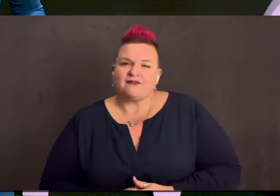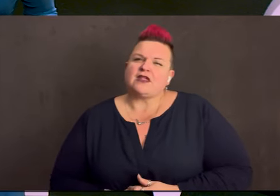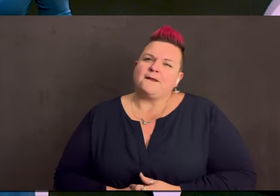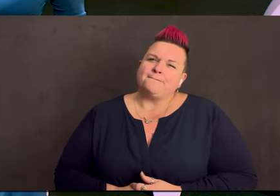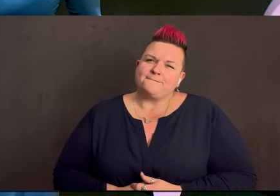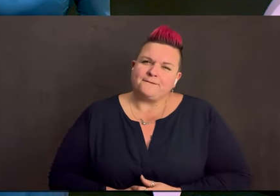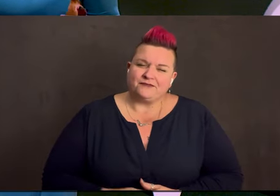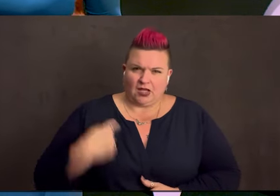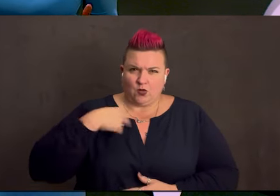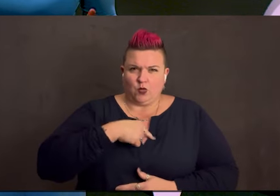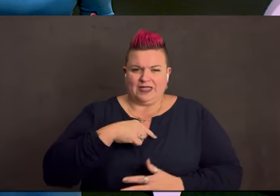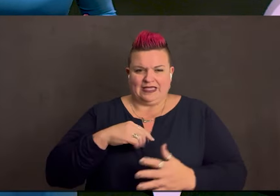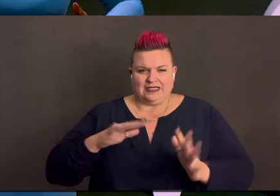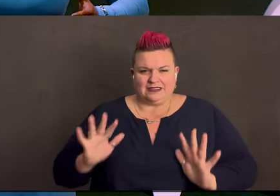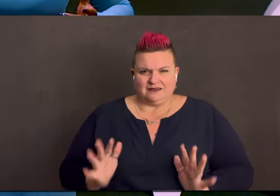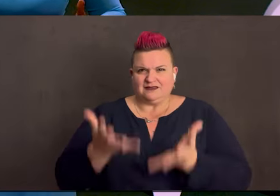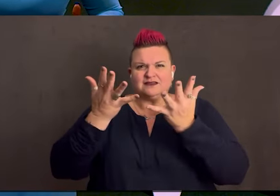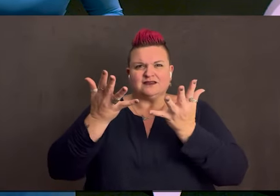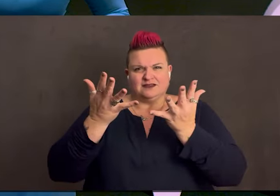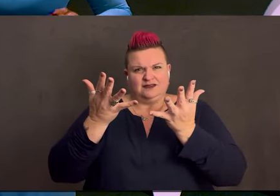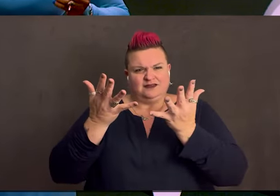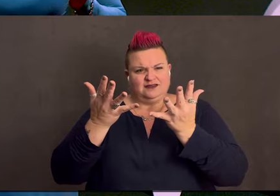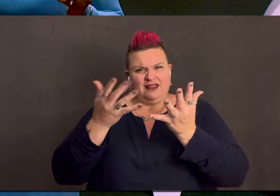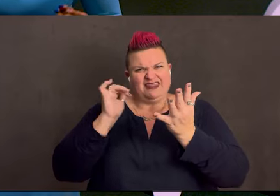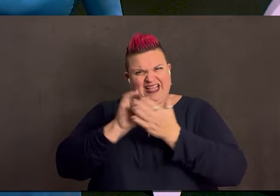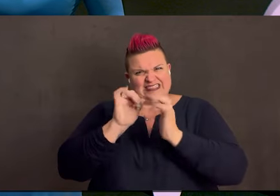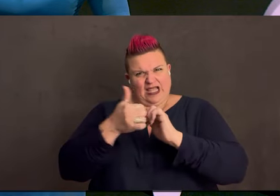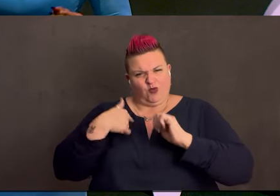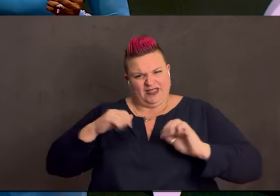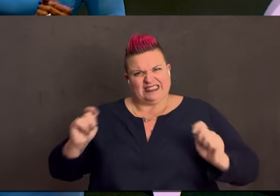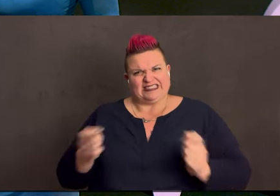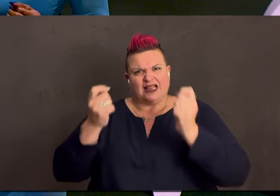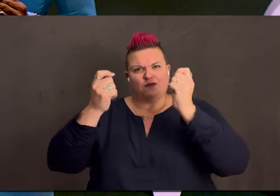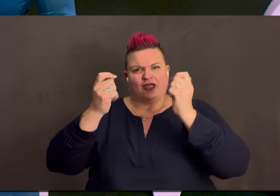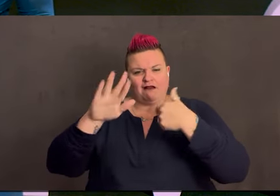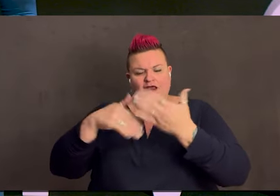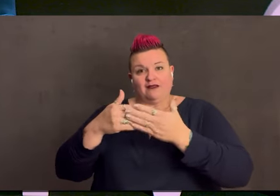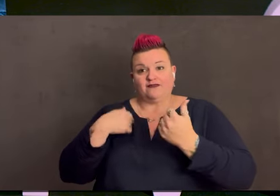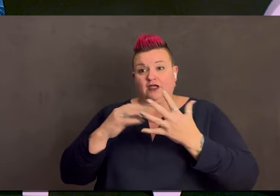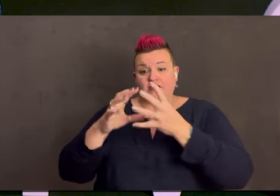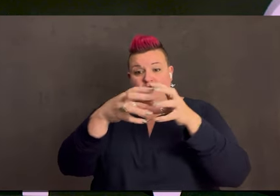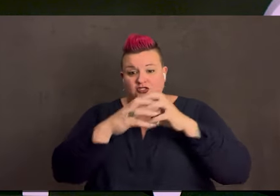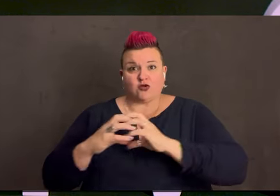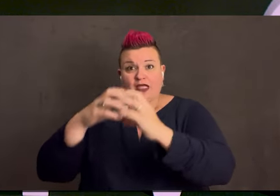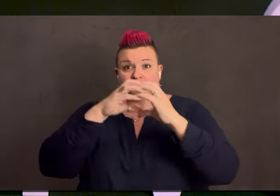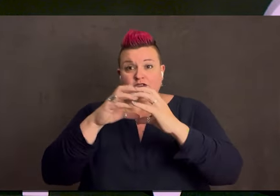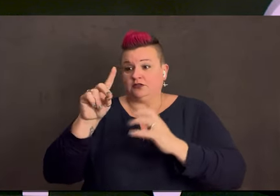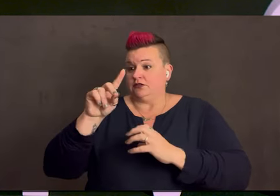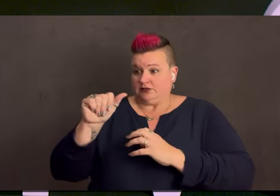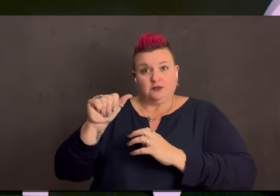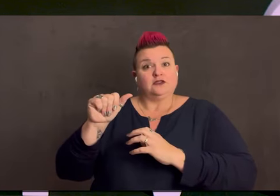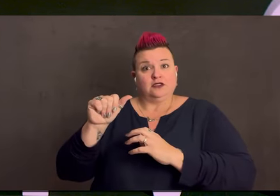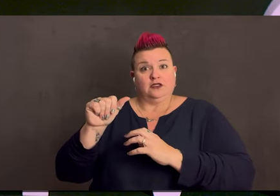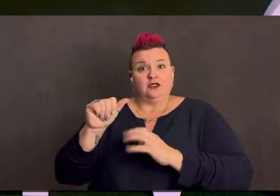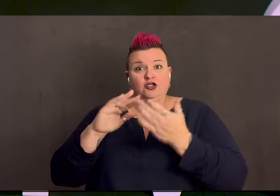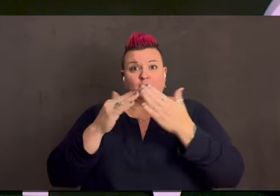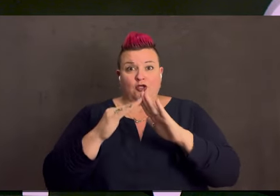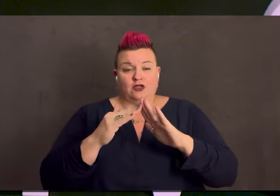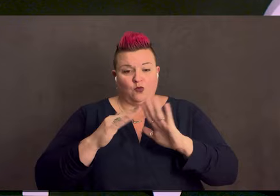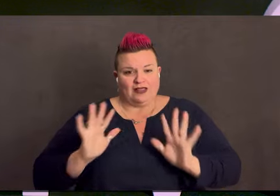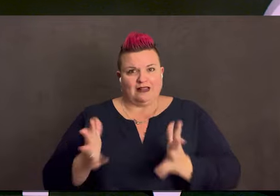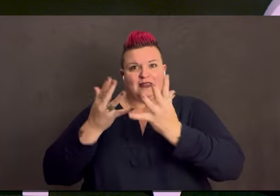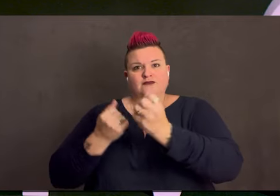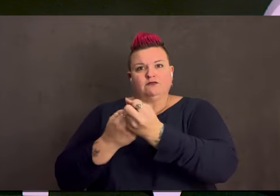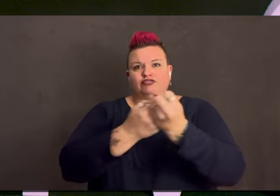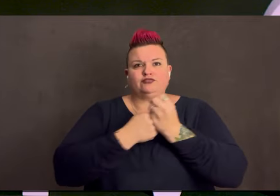And we celebrate it by lifting up the vastly intersectional disability community,